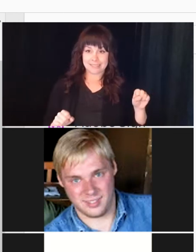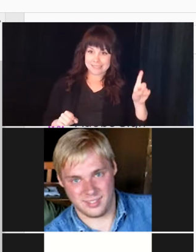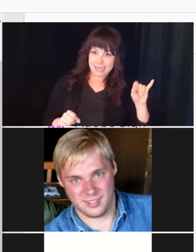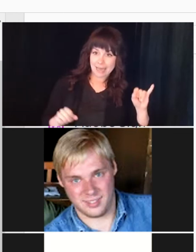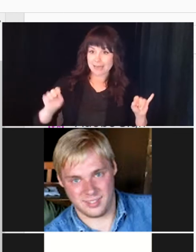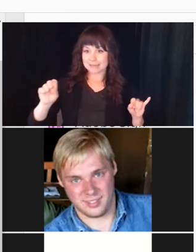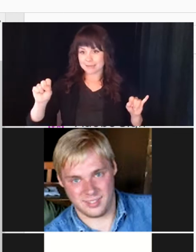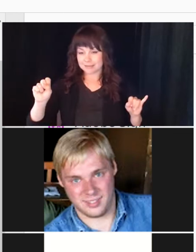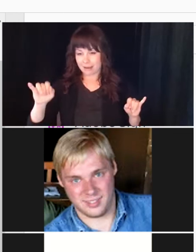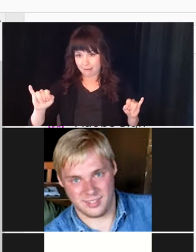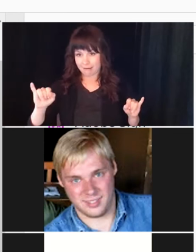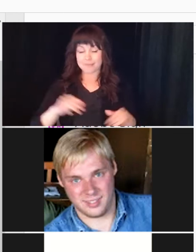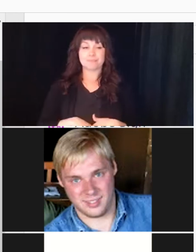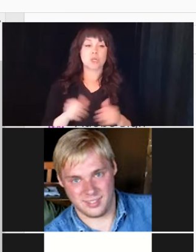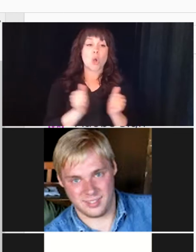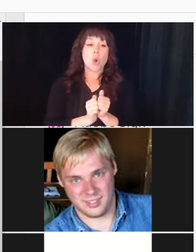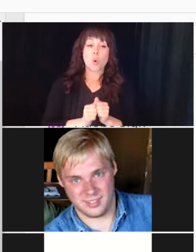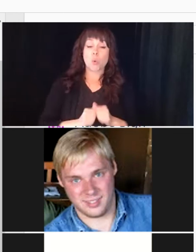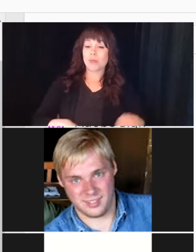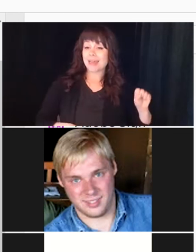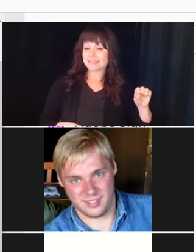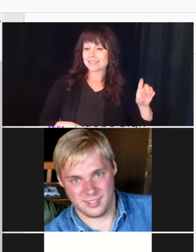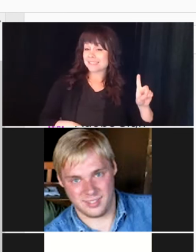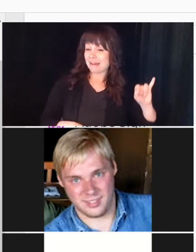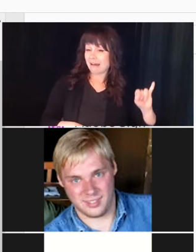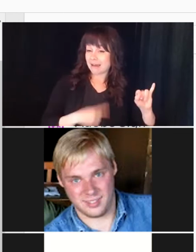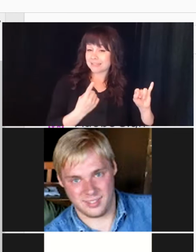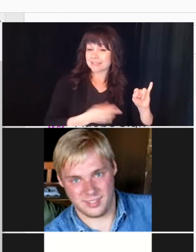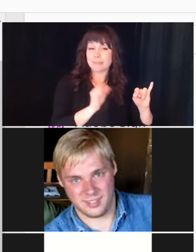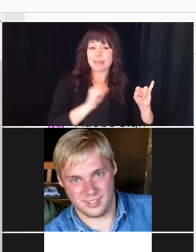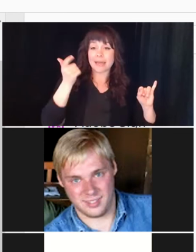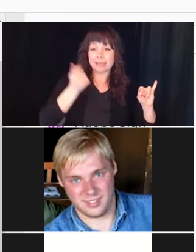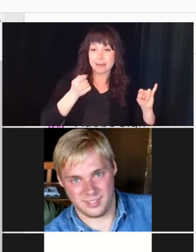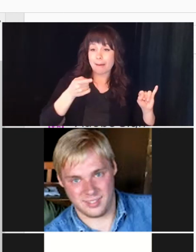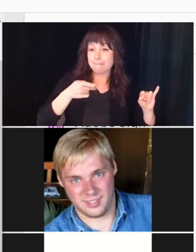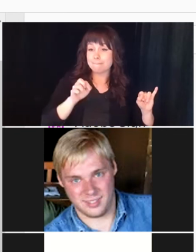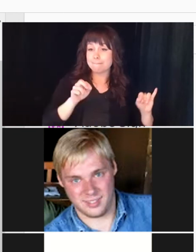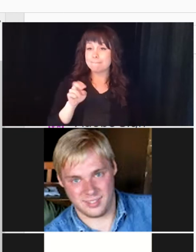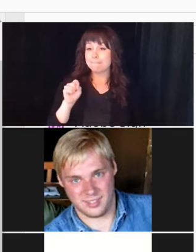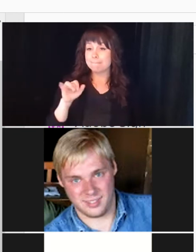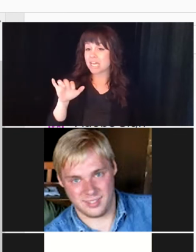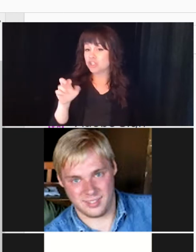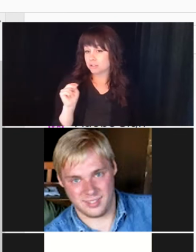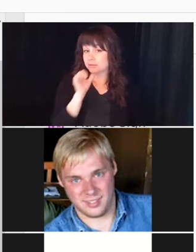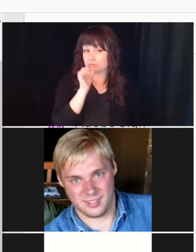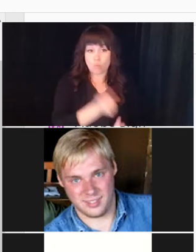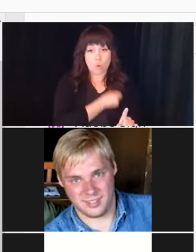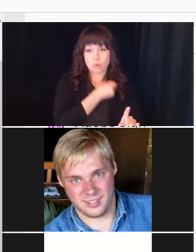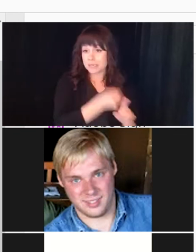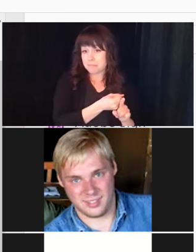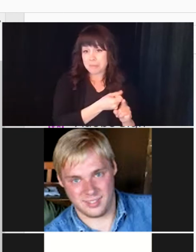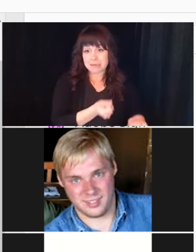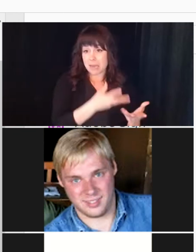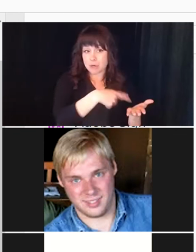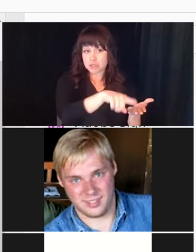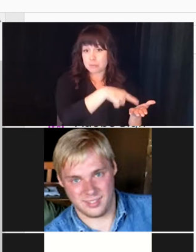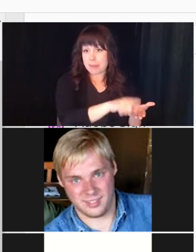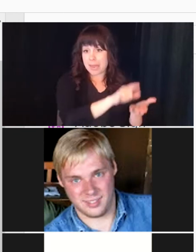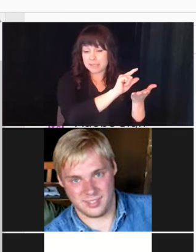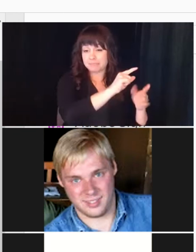told you that with SSDI, something like a pension would not affect the client's payment rate amount,